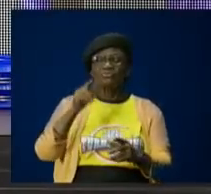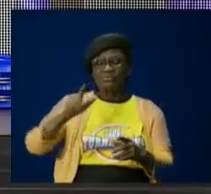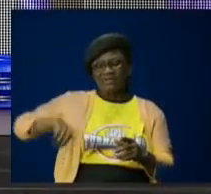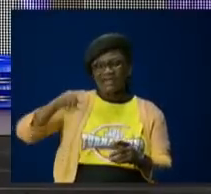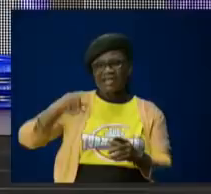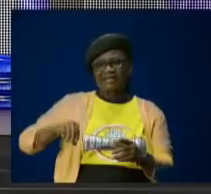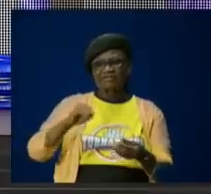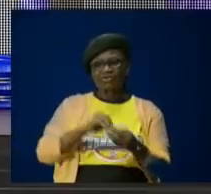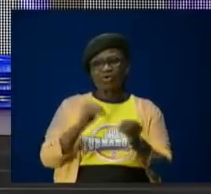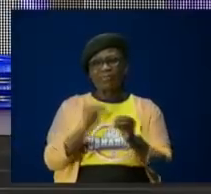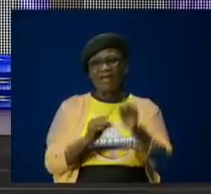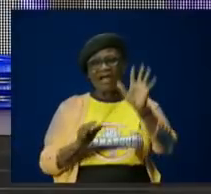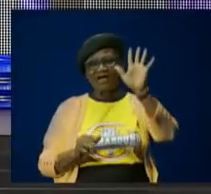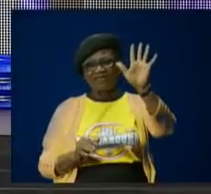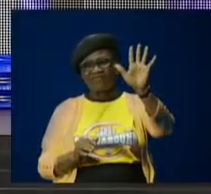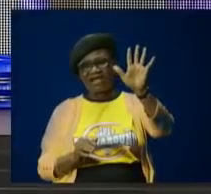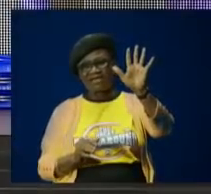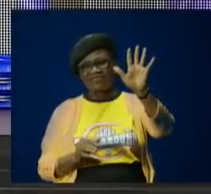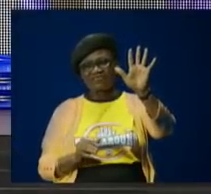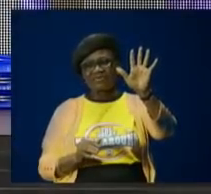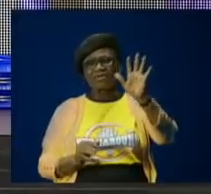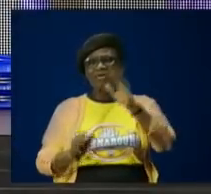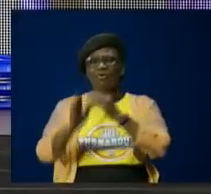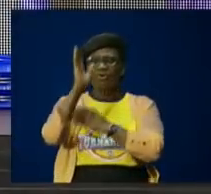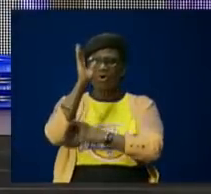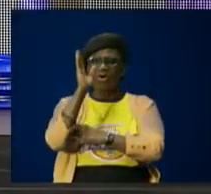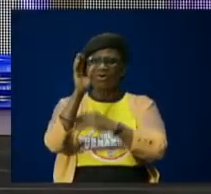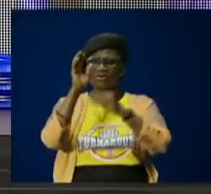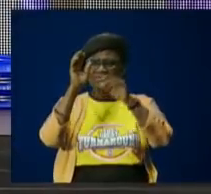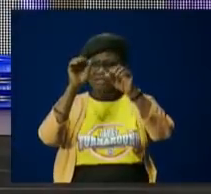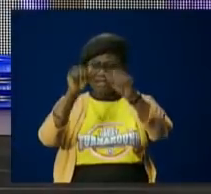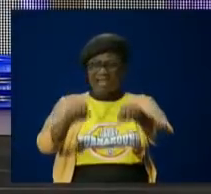five, God could send you a storm